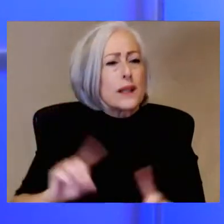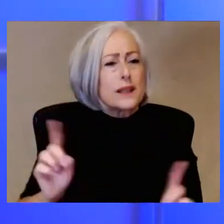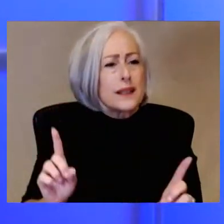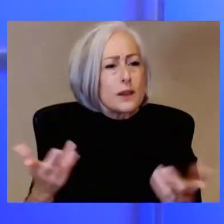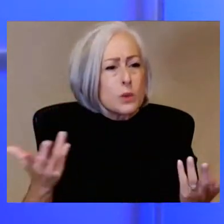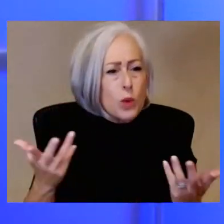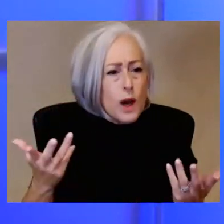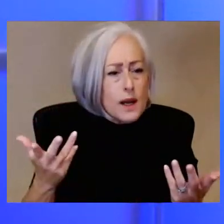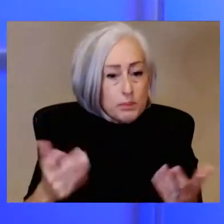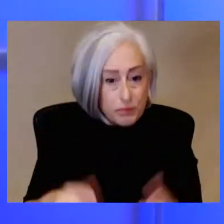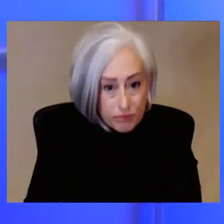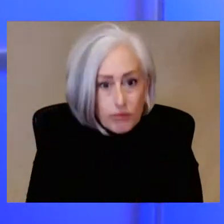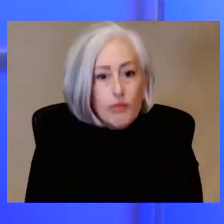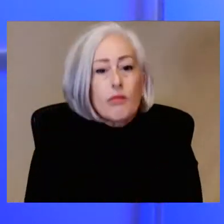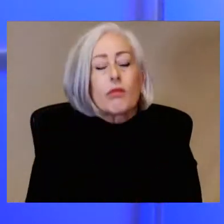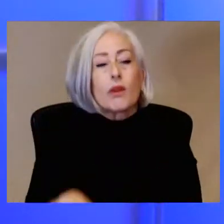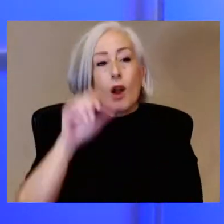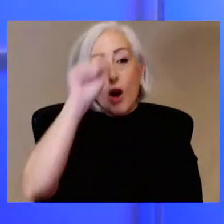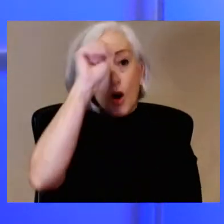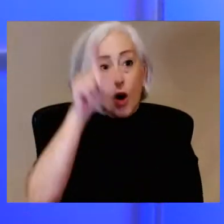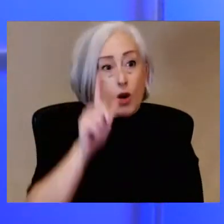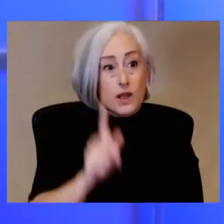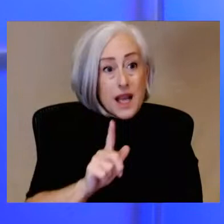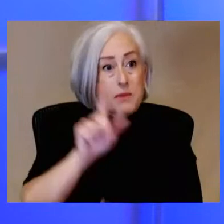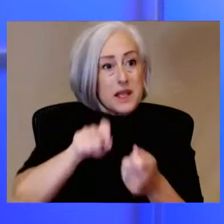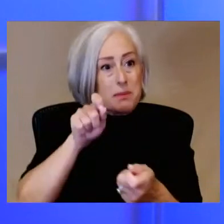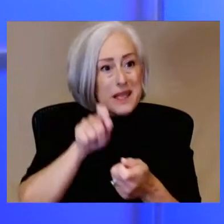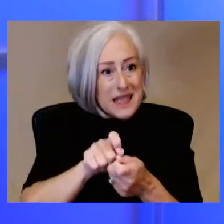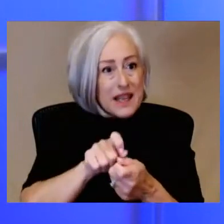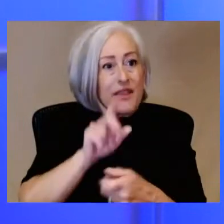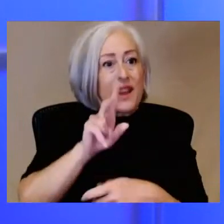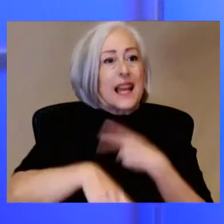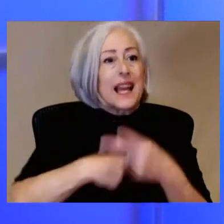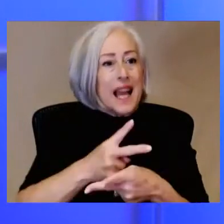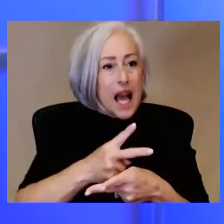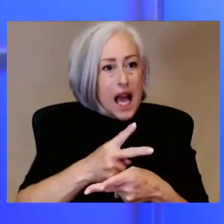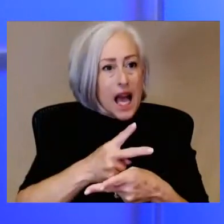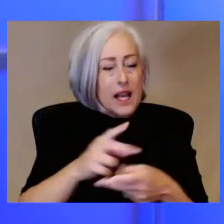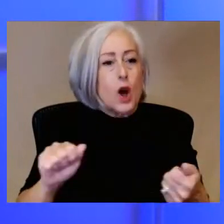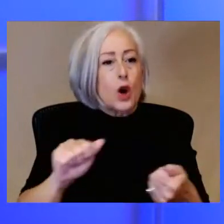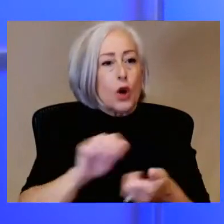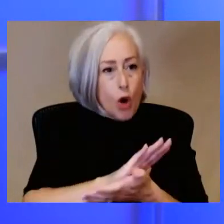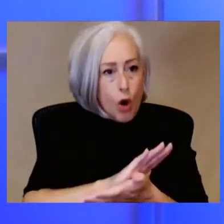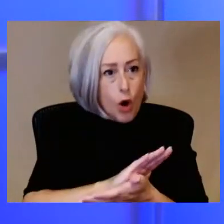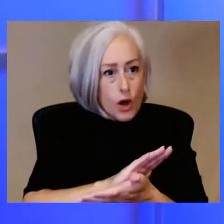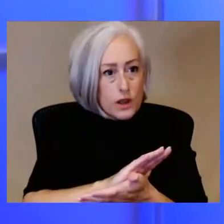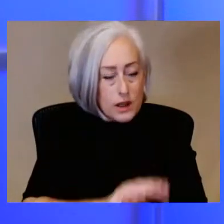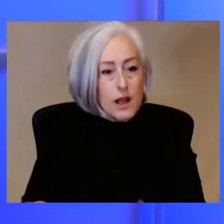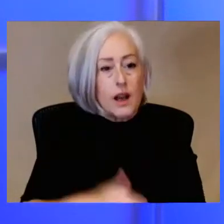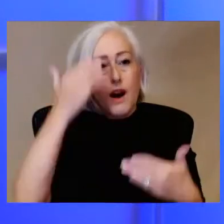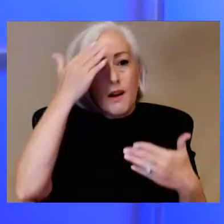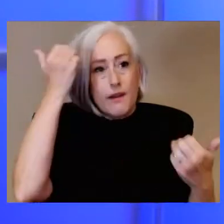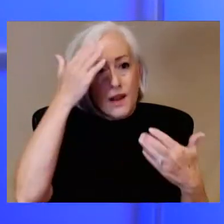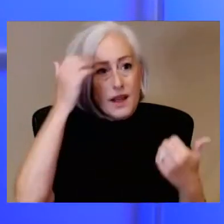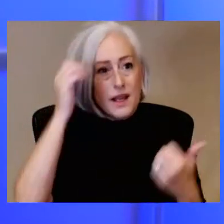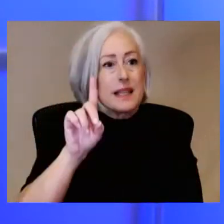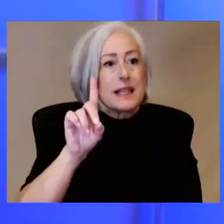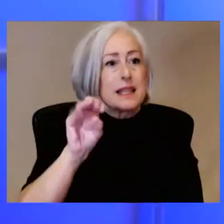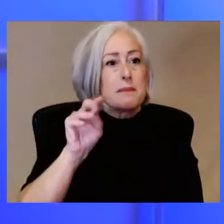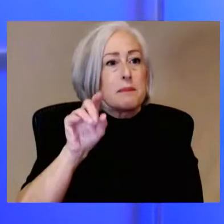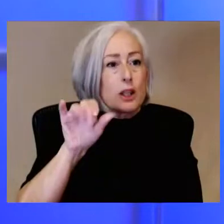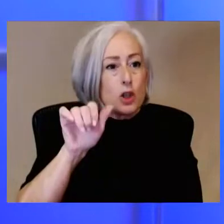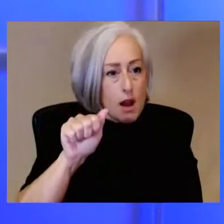is Alzheimer's is a specific type or cause of dementia. Now, taking a step back, dementia